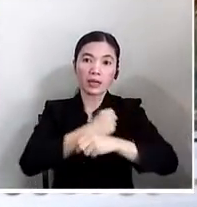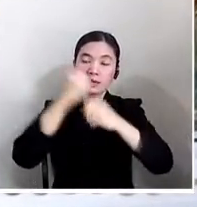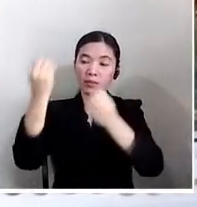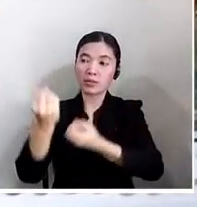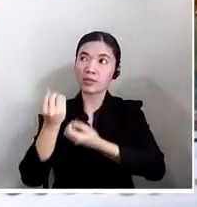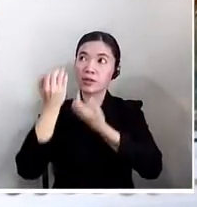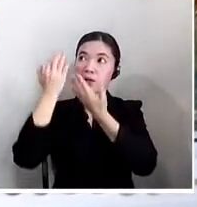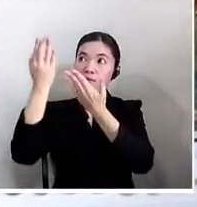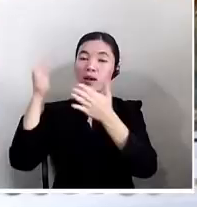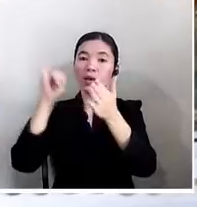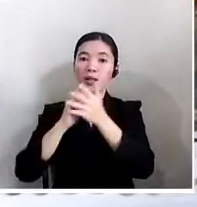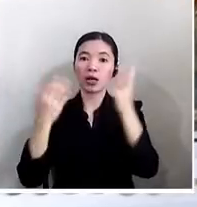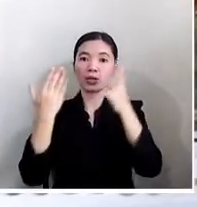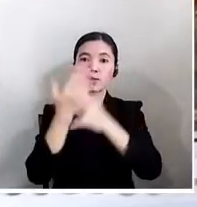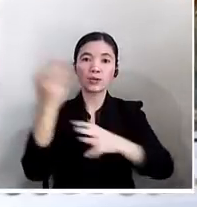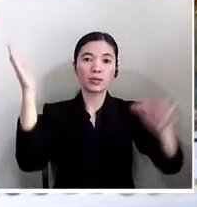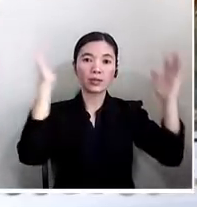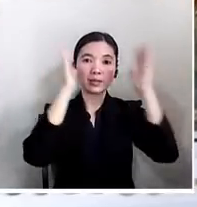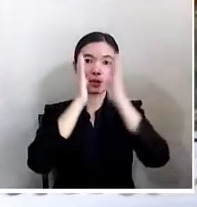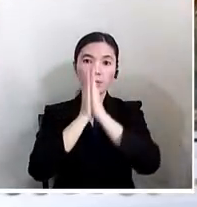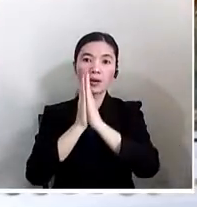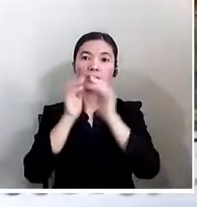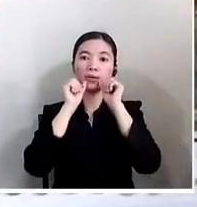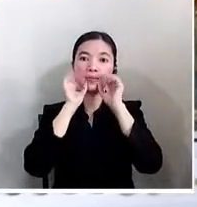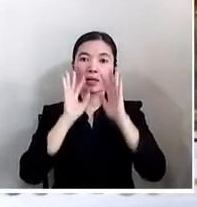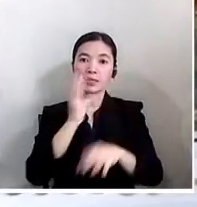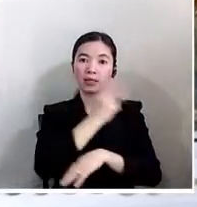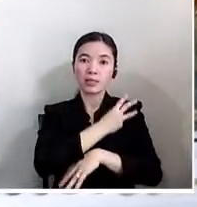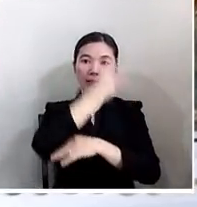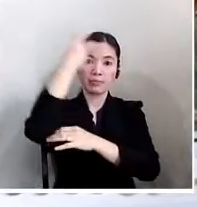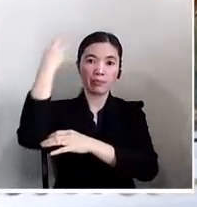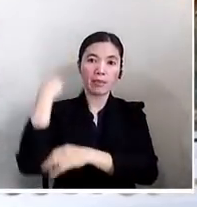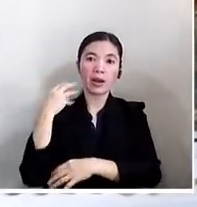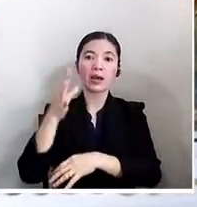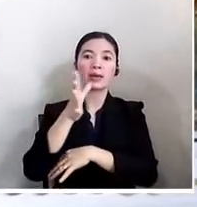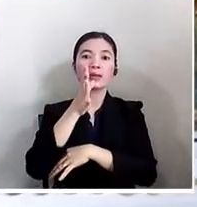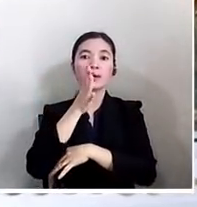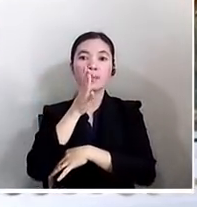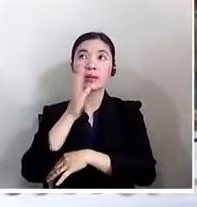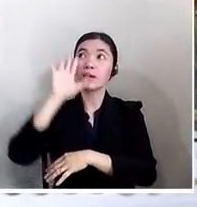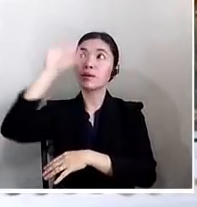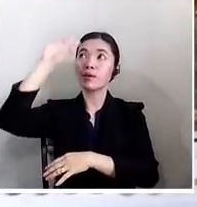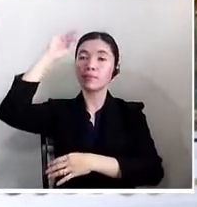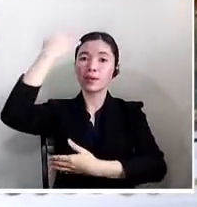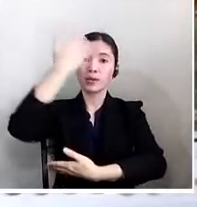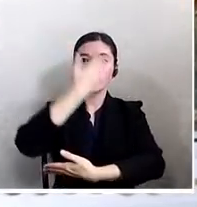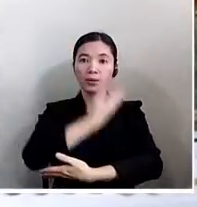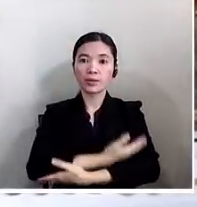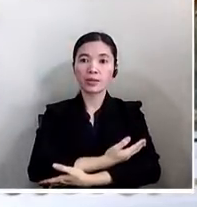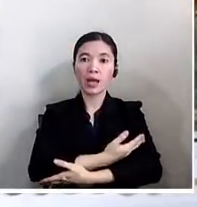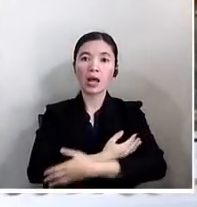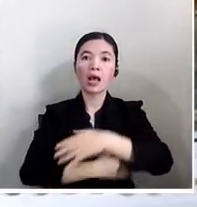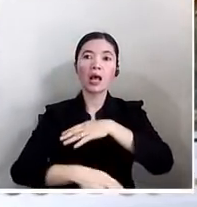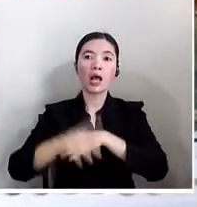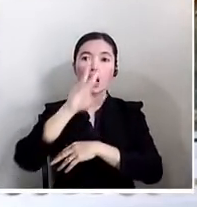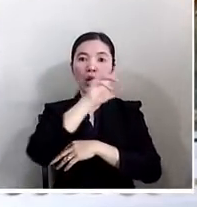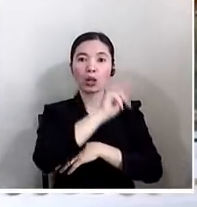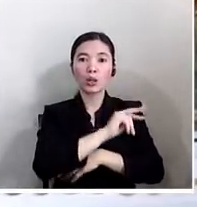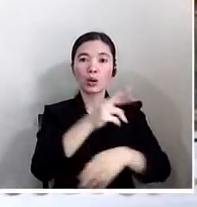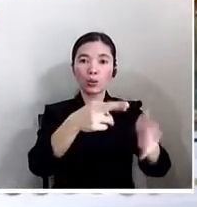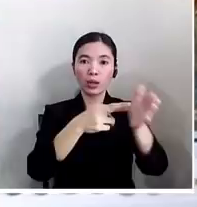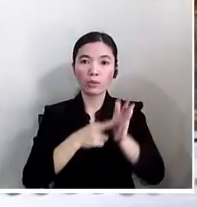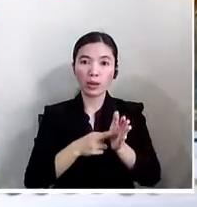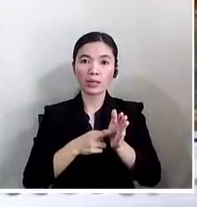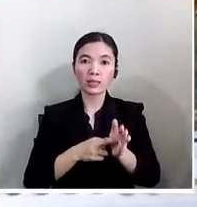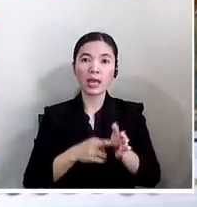the intercession of Blessed Mary, the mother of your Son, no petition may go